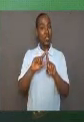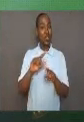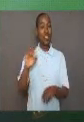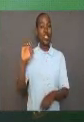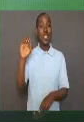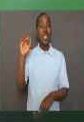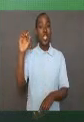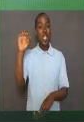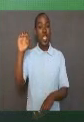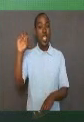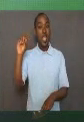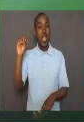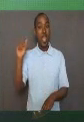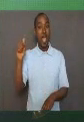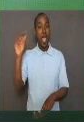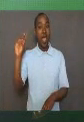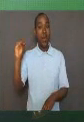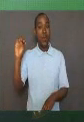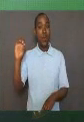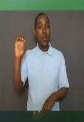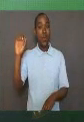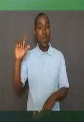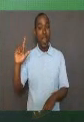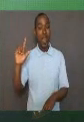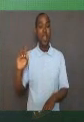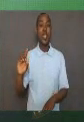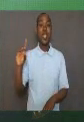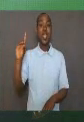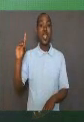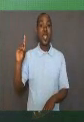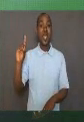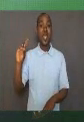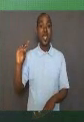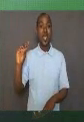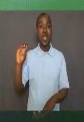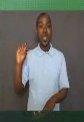enamel, dentine, and pulp cavity.